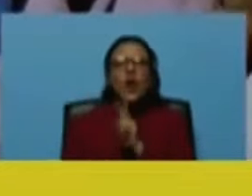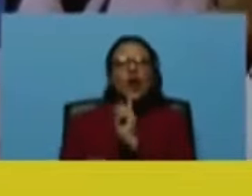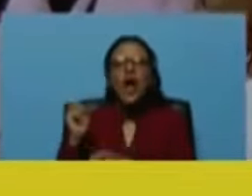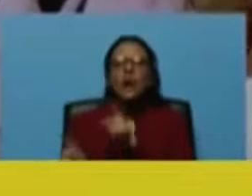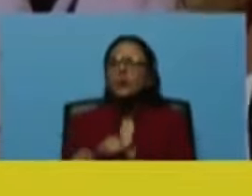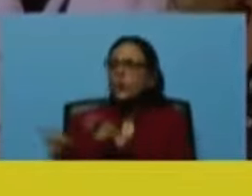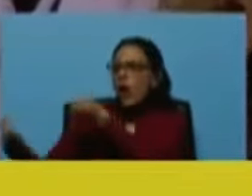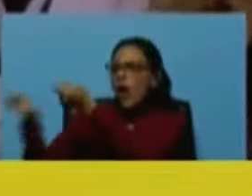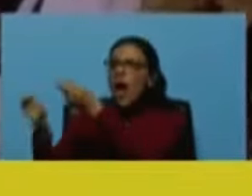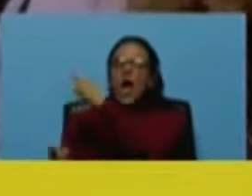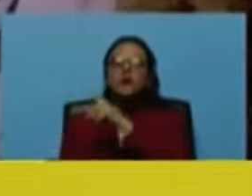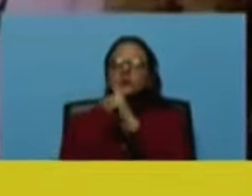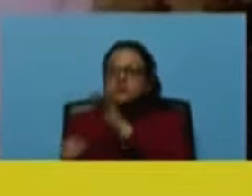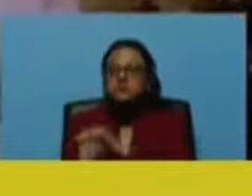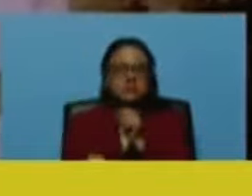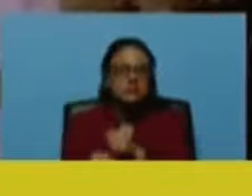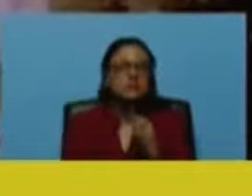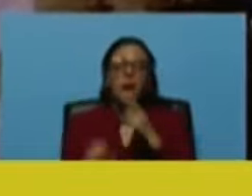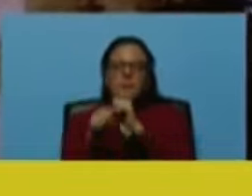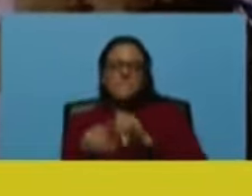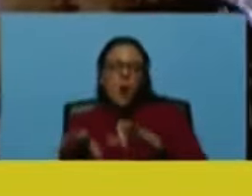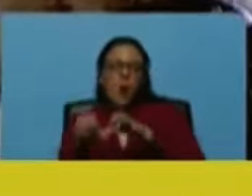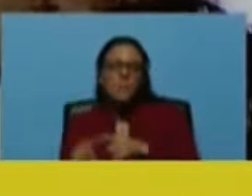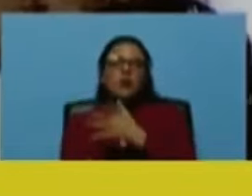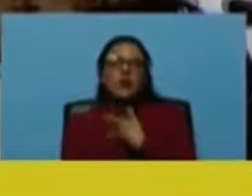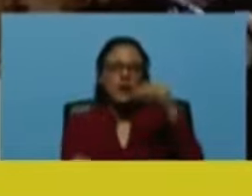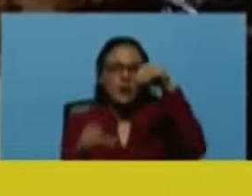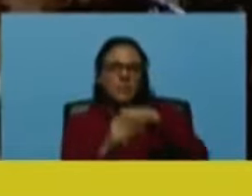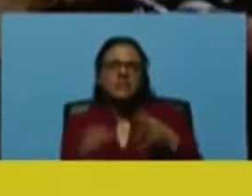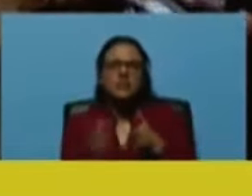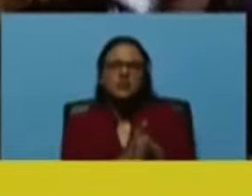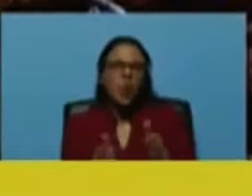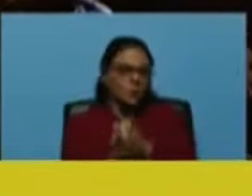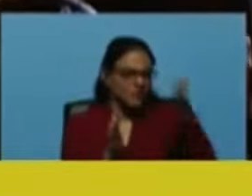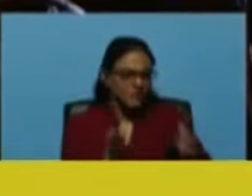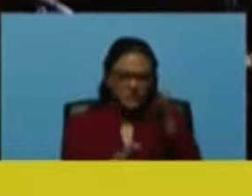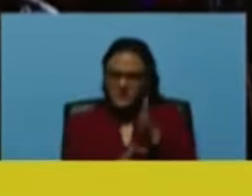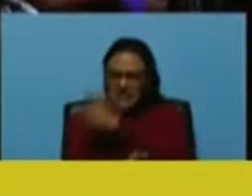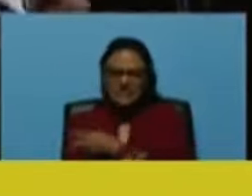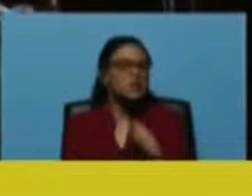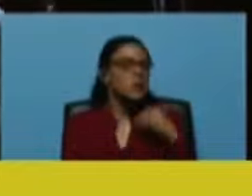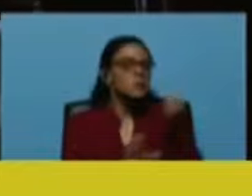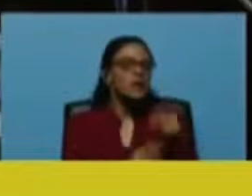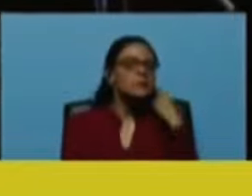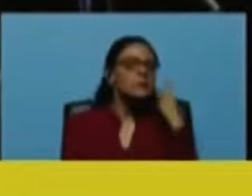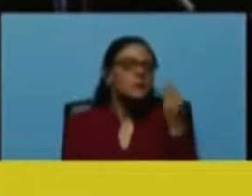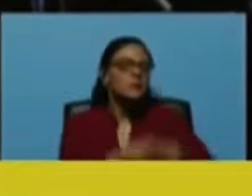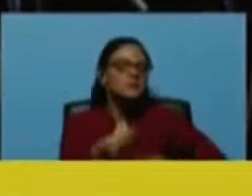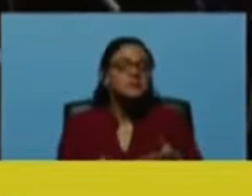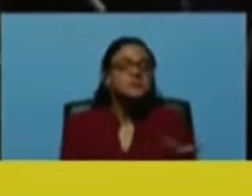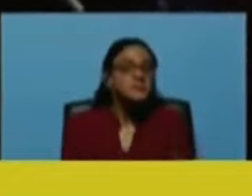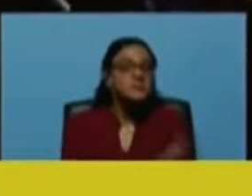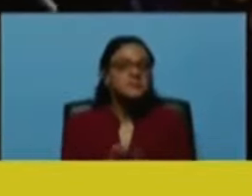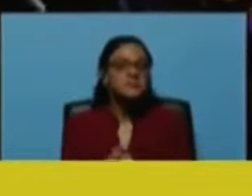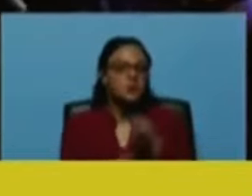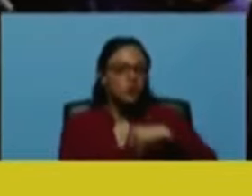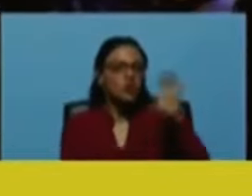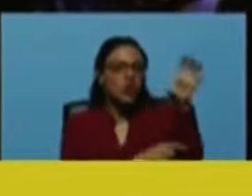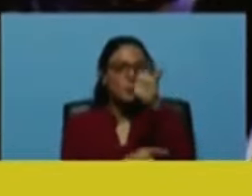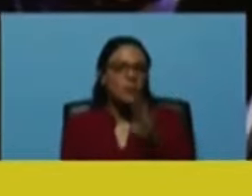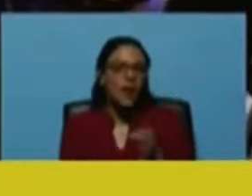imperialism. They use them for some things to try to meddle in the businesses